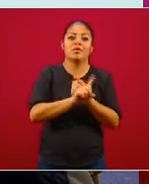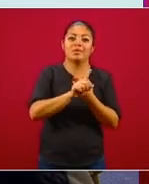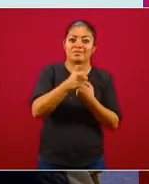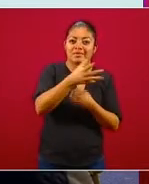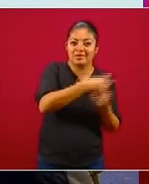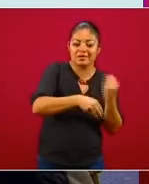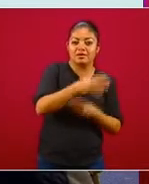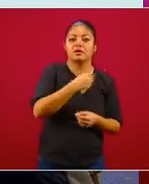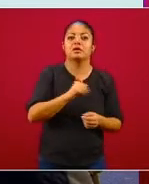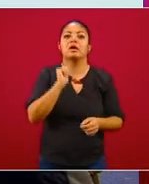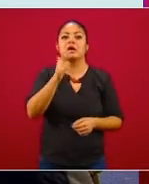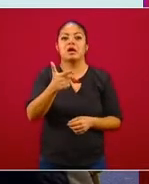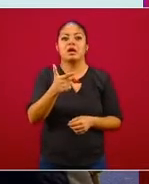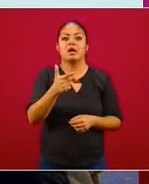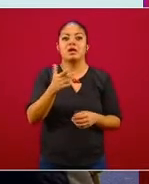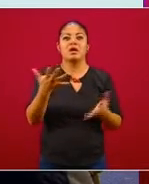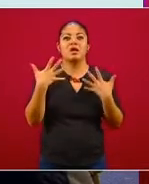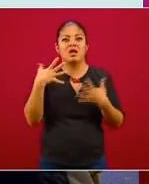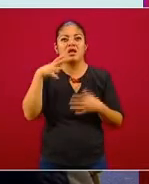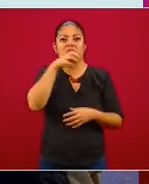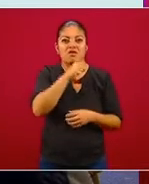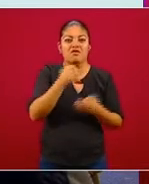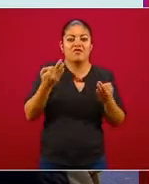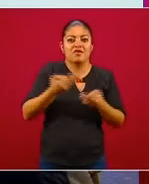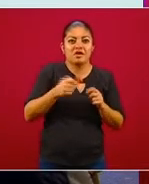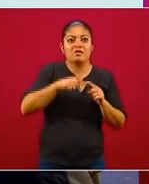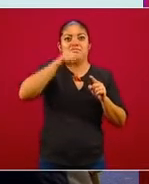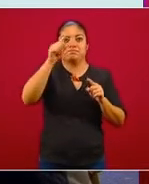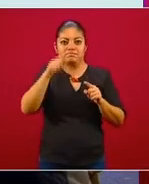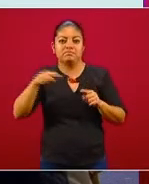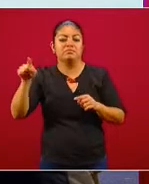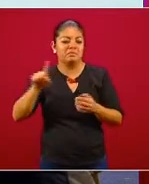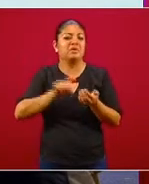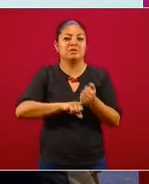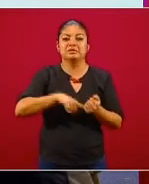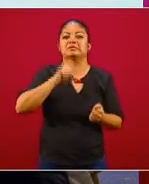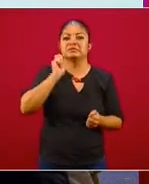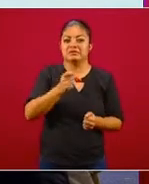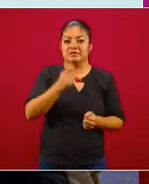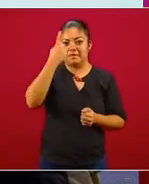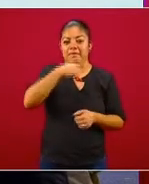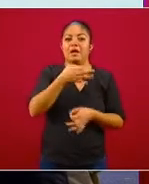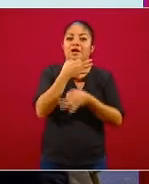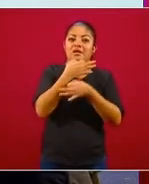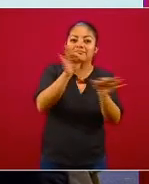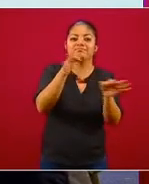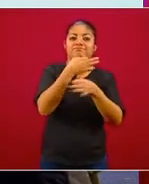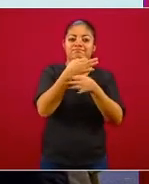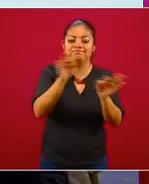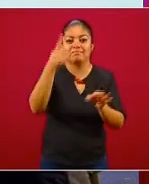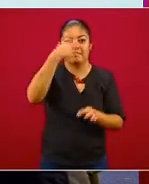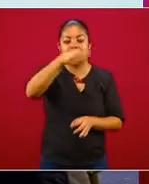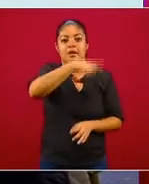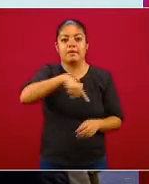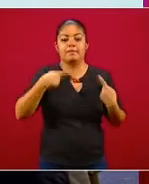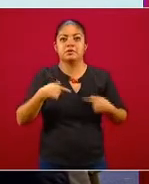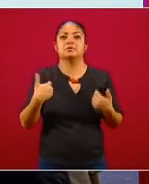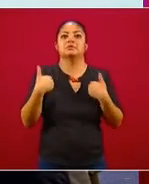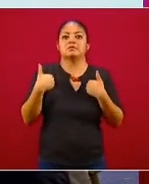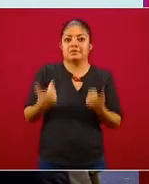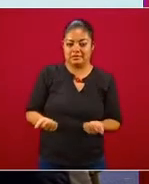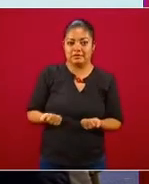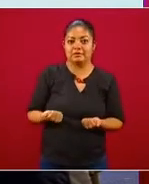This is a normal way of analyzing different phenomena, including phenomena from